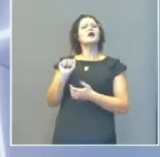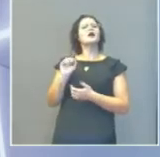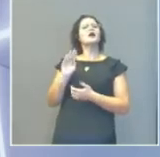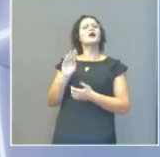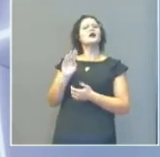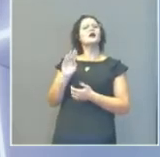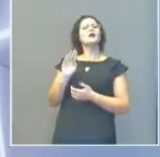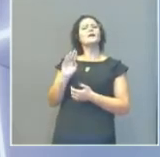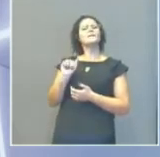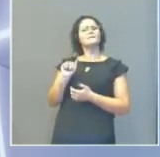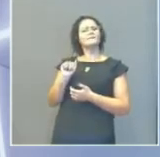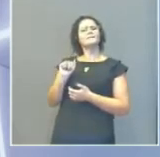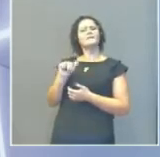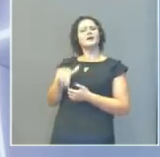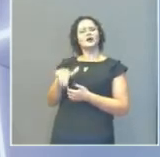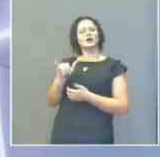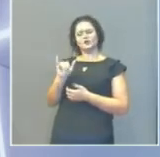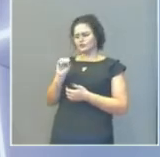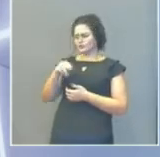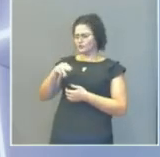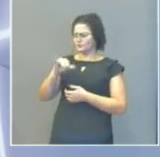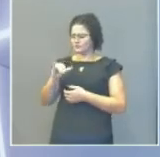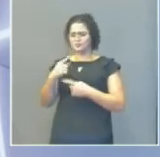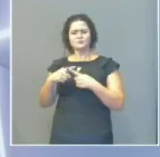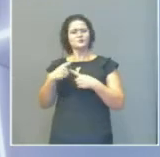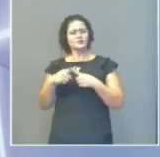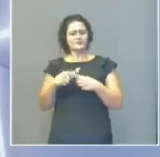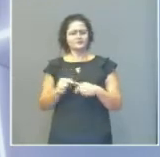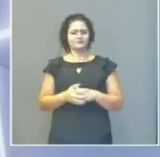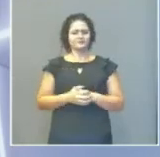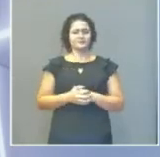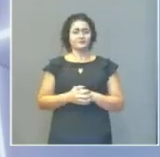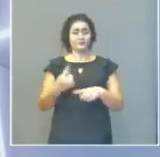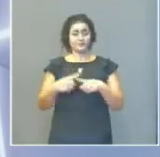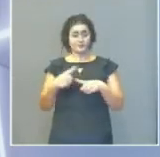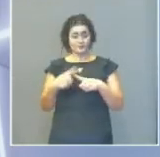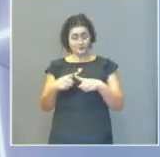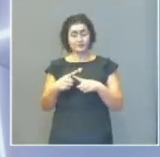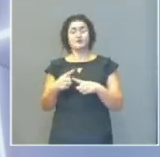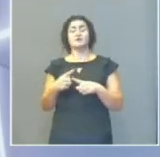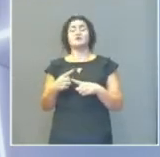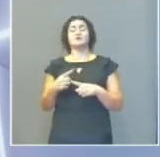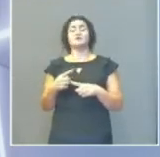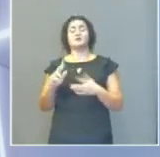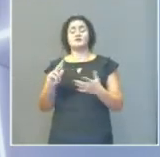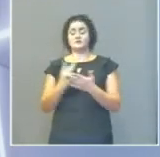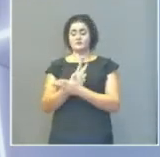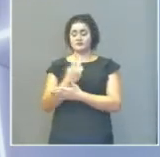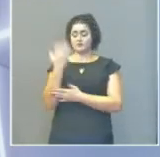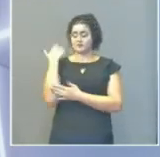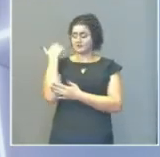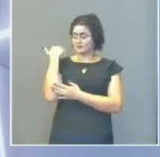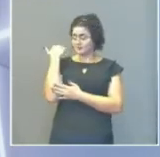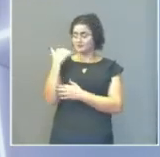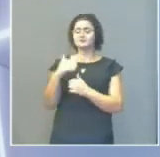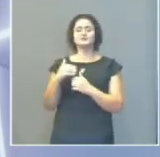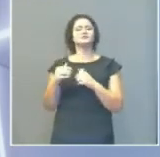why it came to be known as Abayomi. Turns out that on one of those slaving